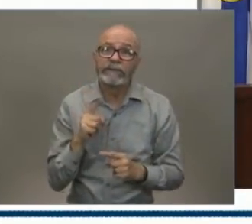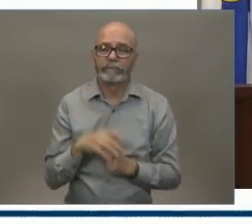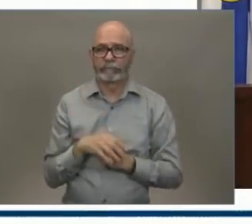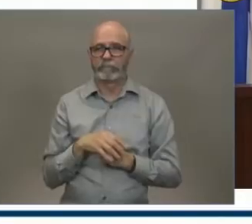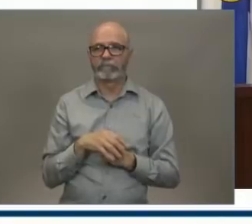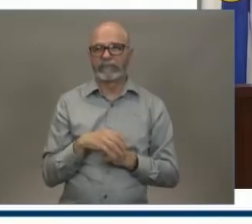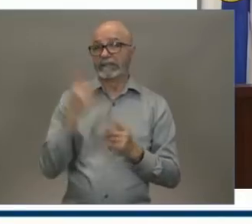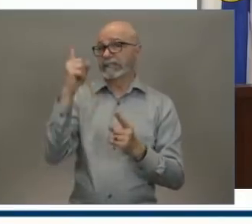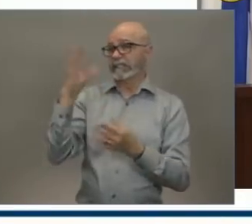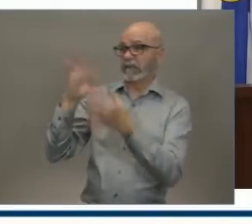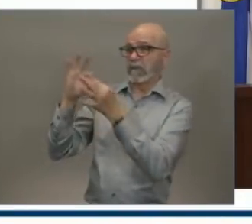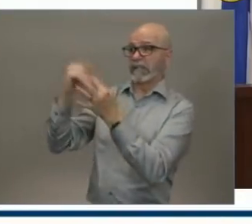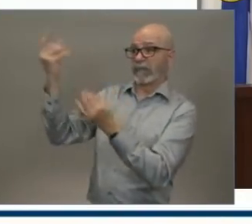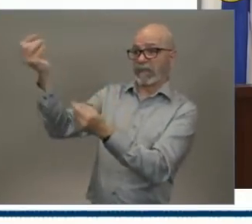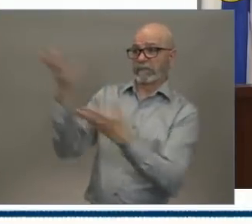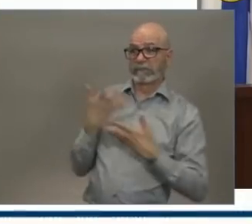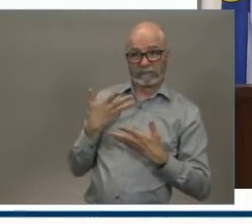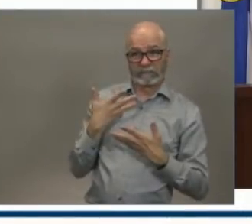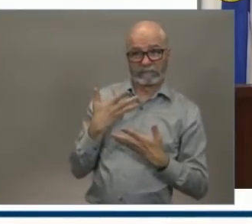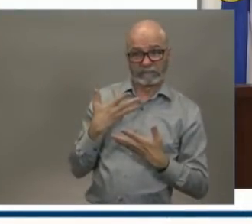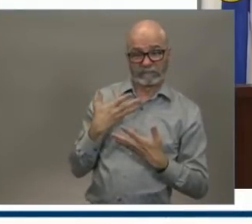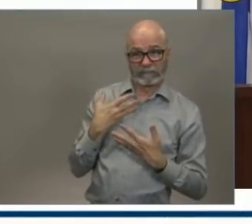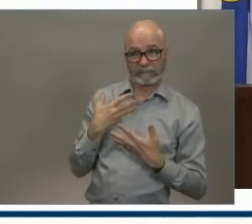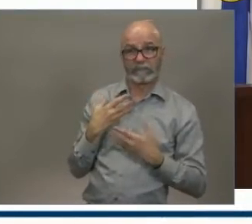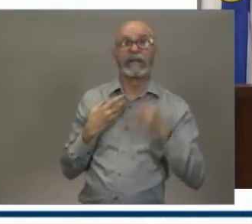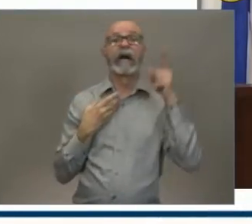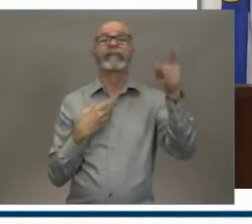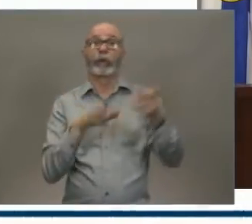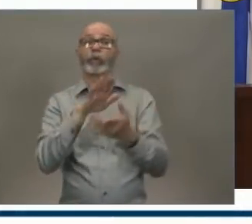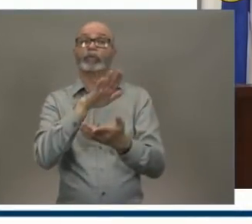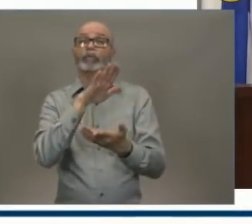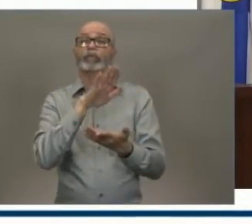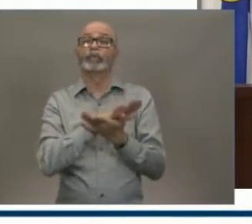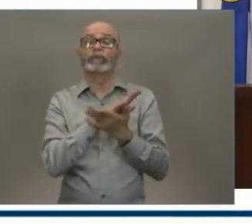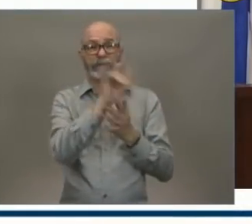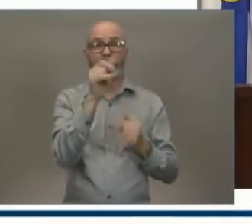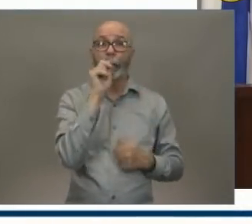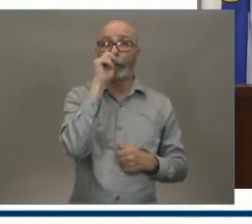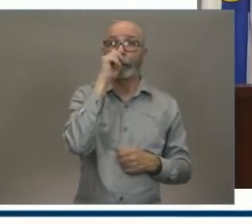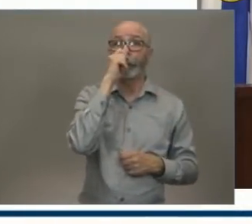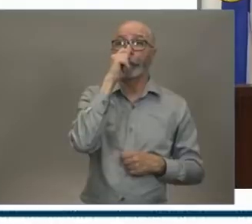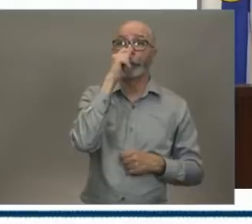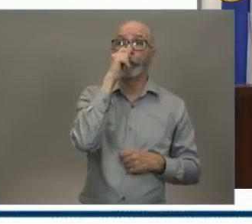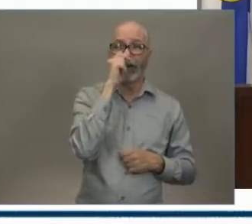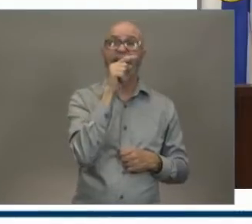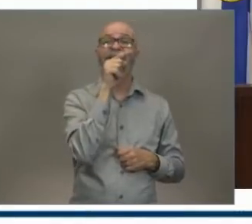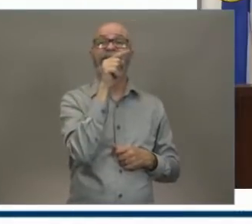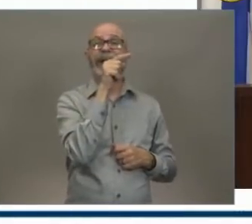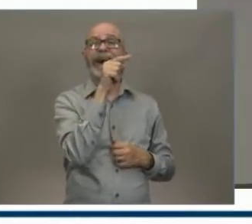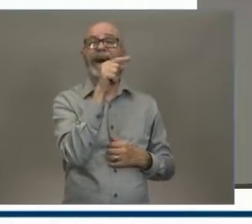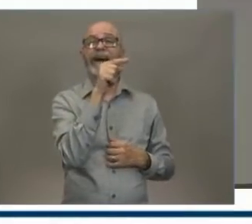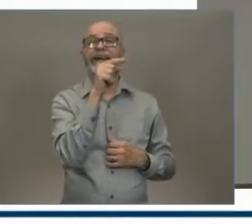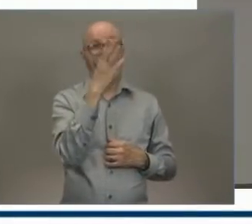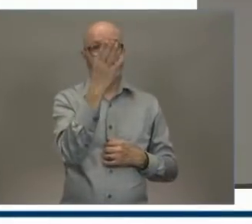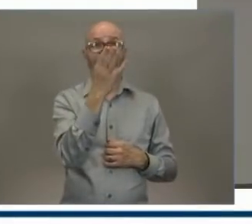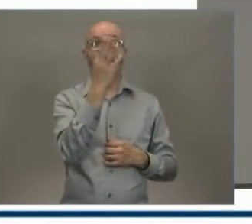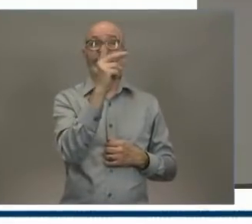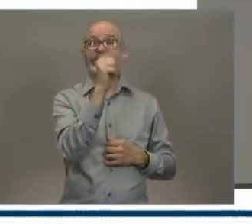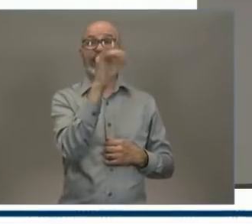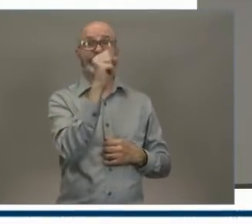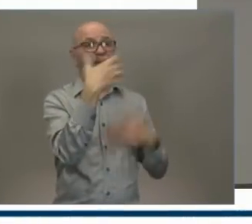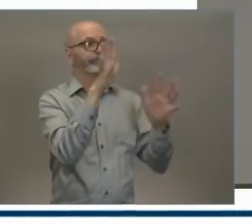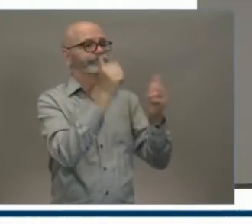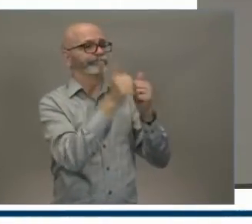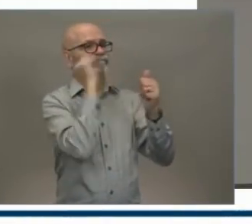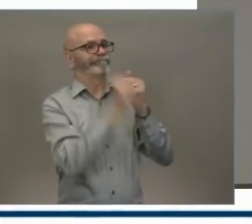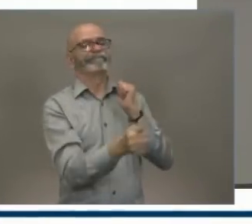that this is also a case of someone testing positive after 14 days. That's not my understanding. There's an